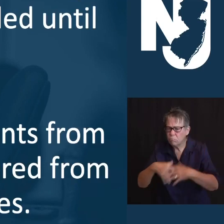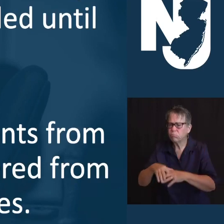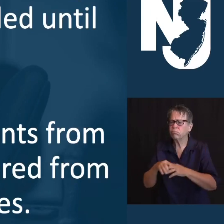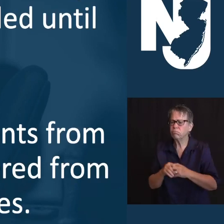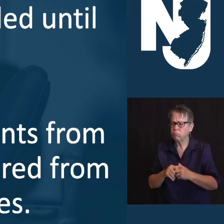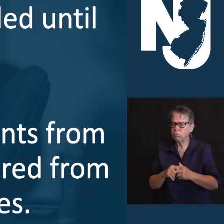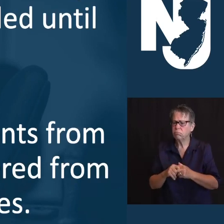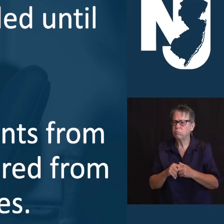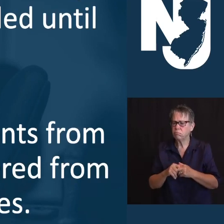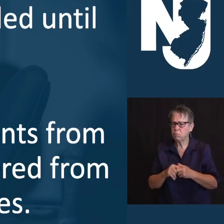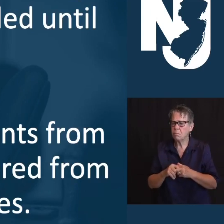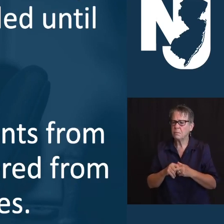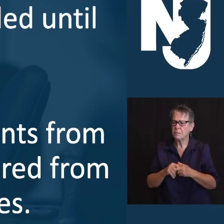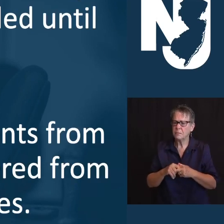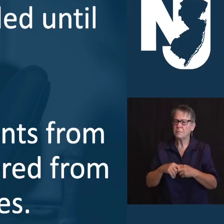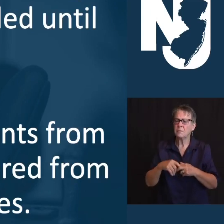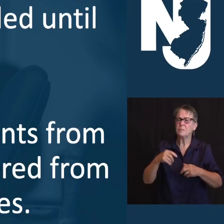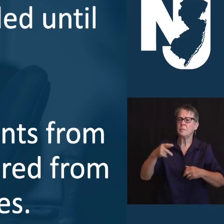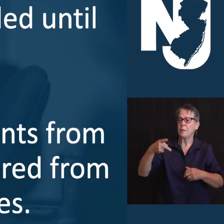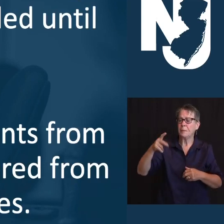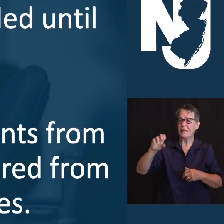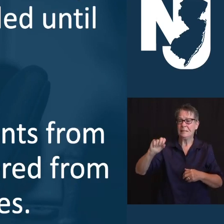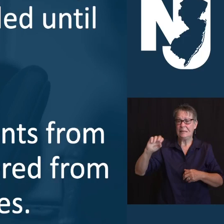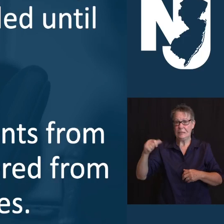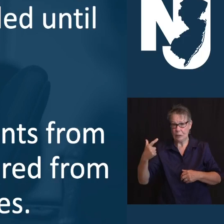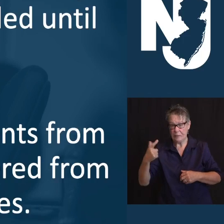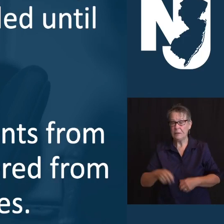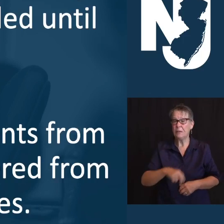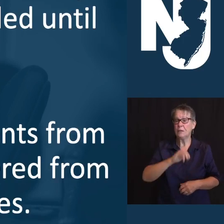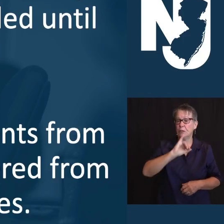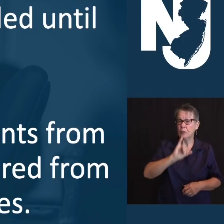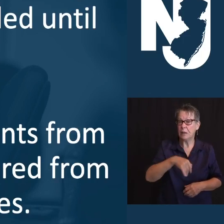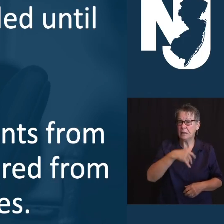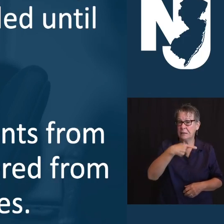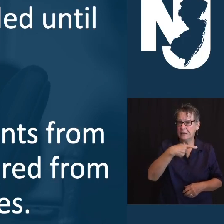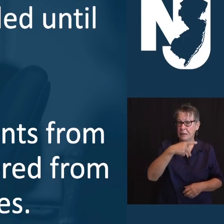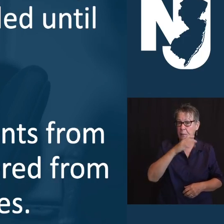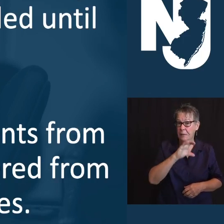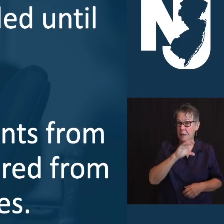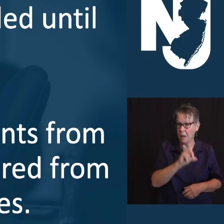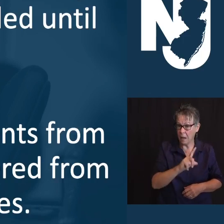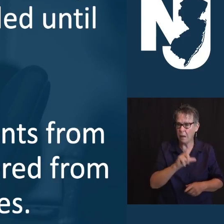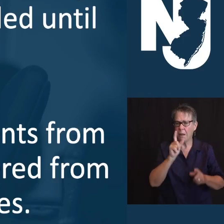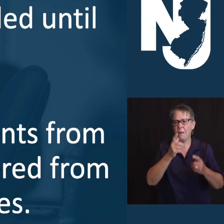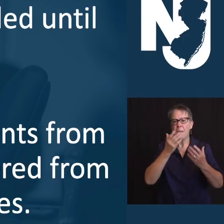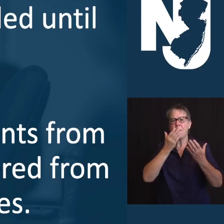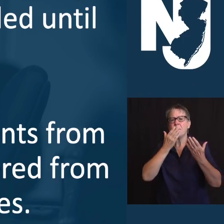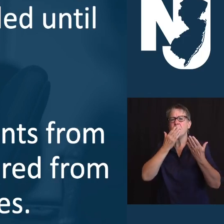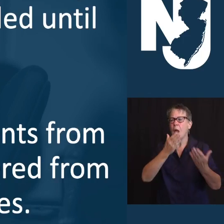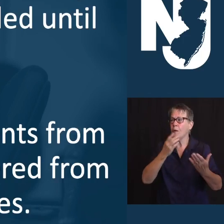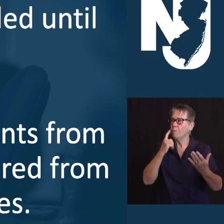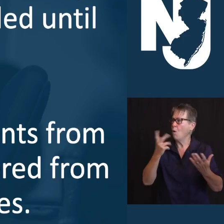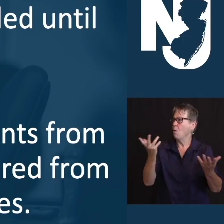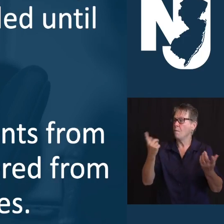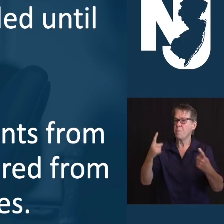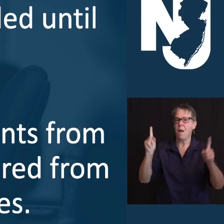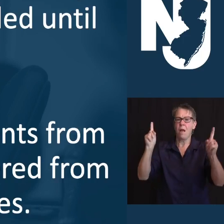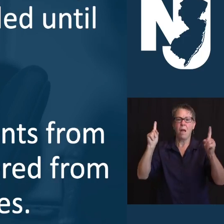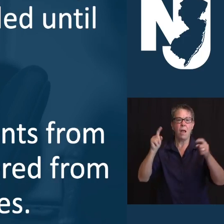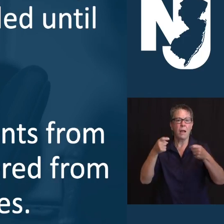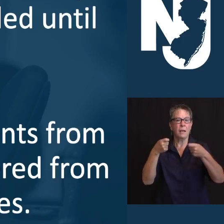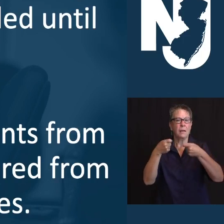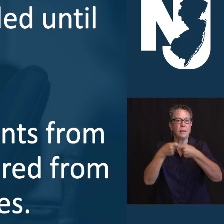Isaias, both residential and commercial, for the cost of food or prescription medications that spoiled due to the loss